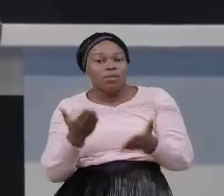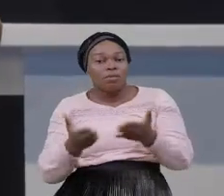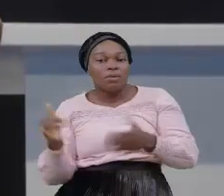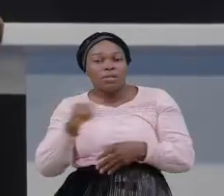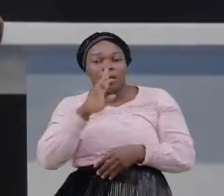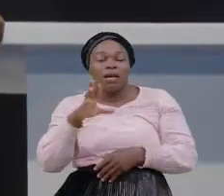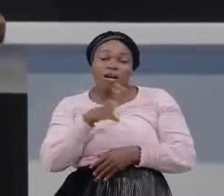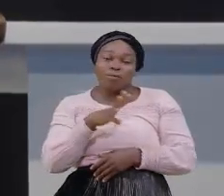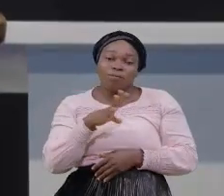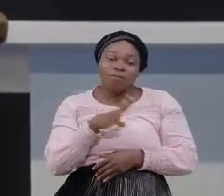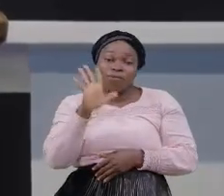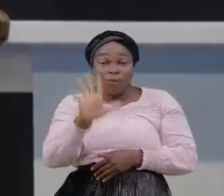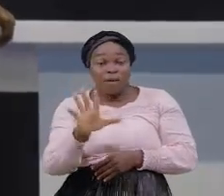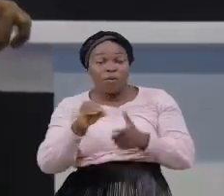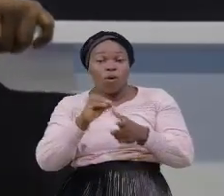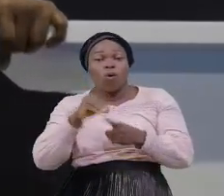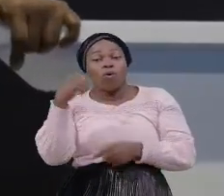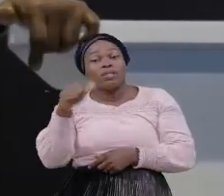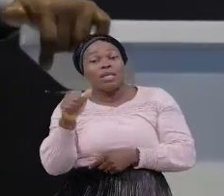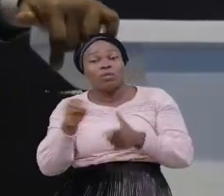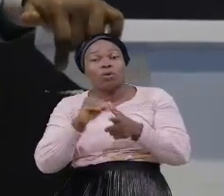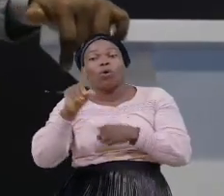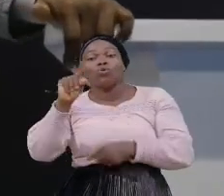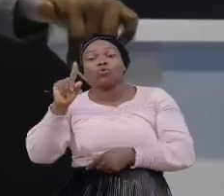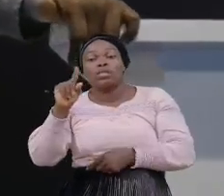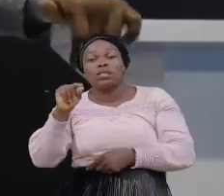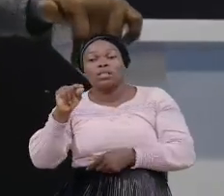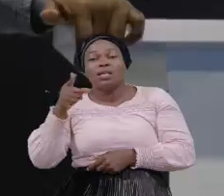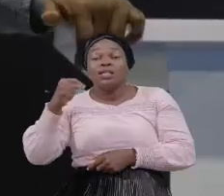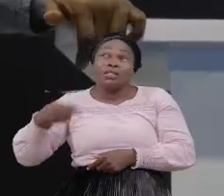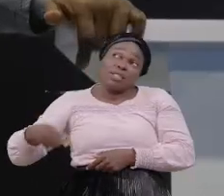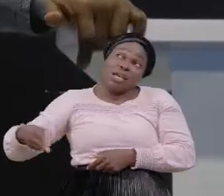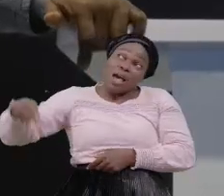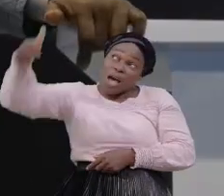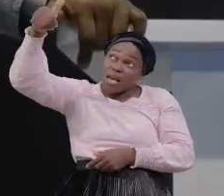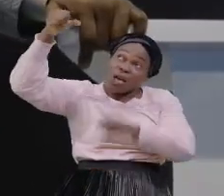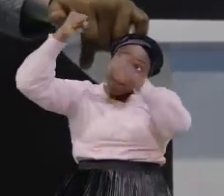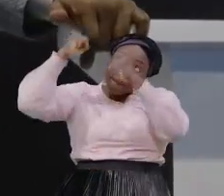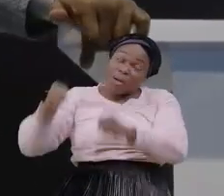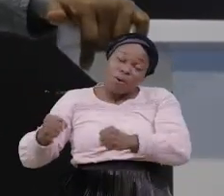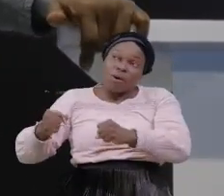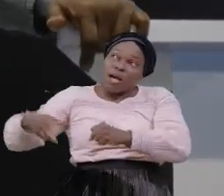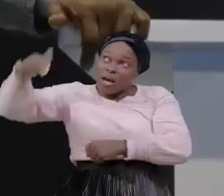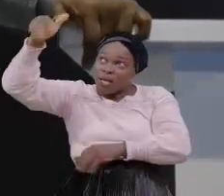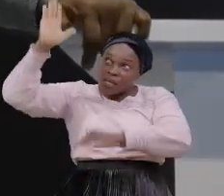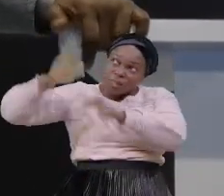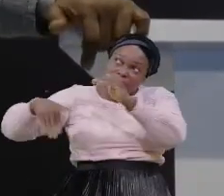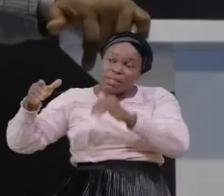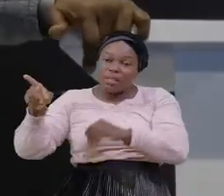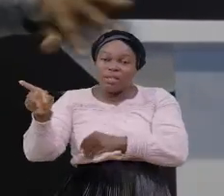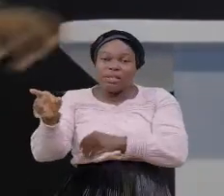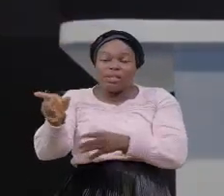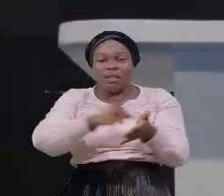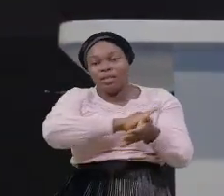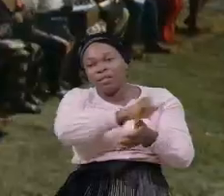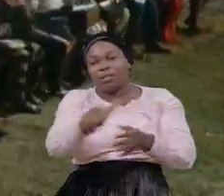10 or 20, the higher power, higher than them all, will clear everyone